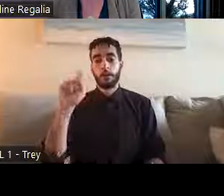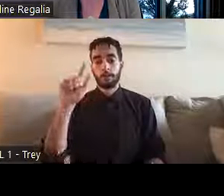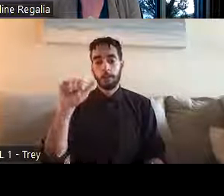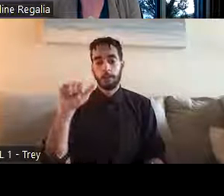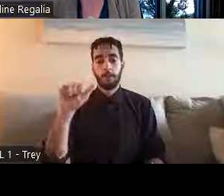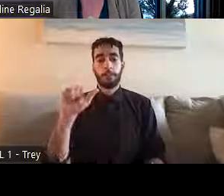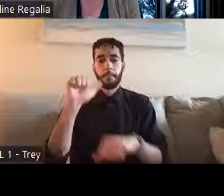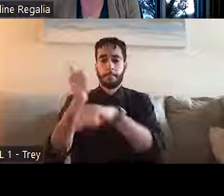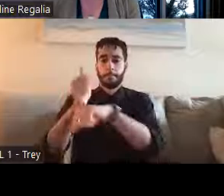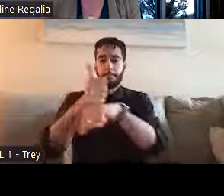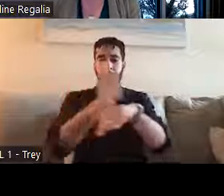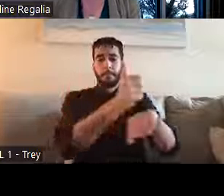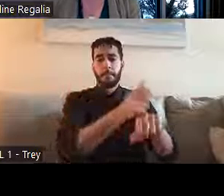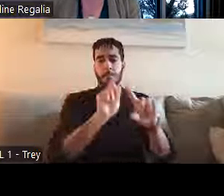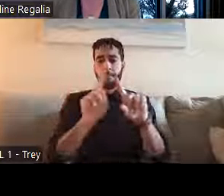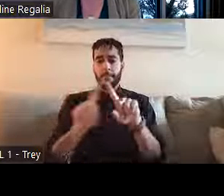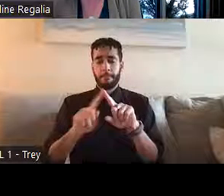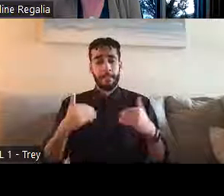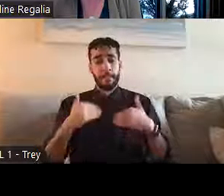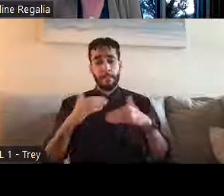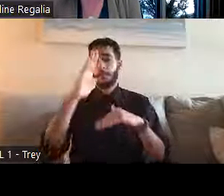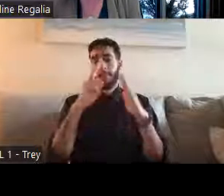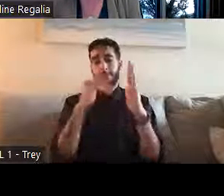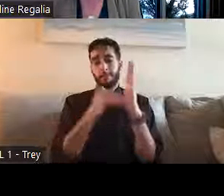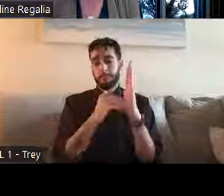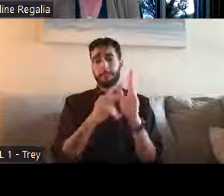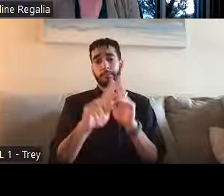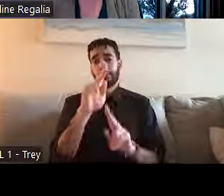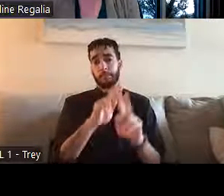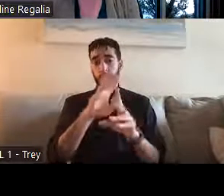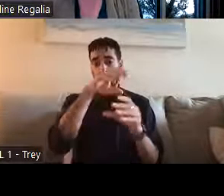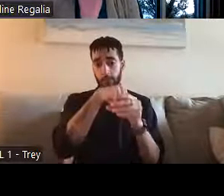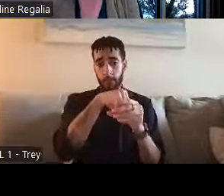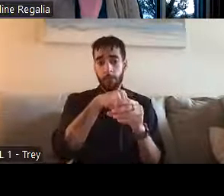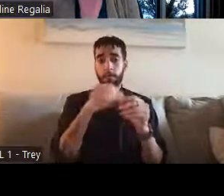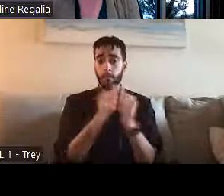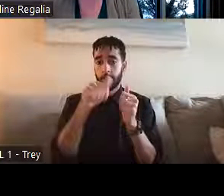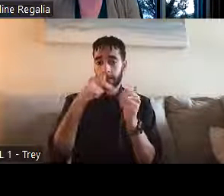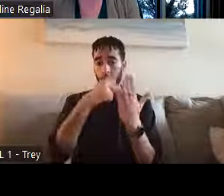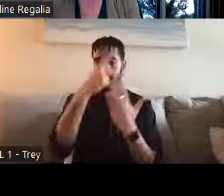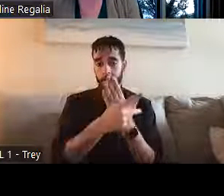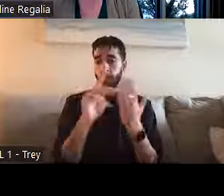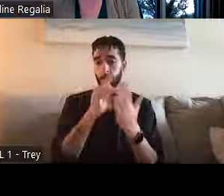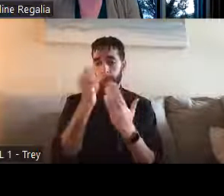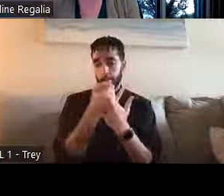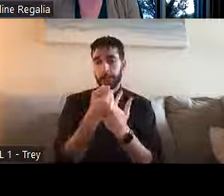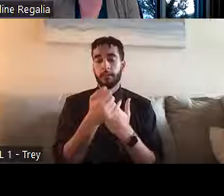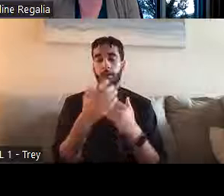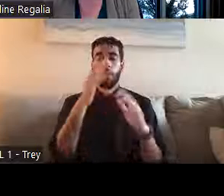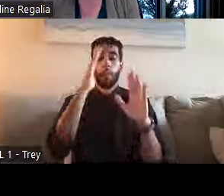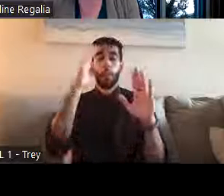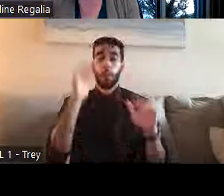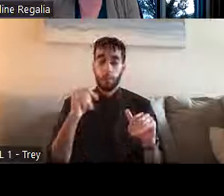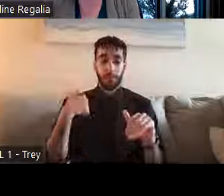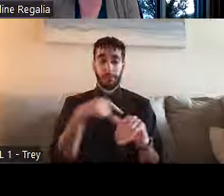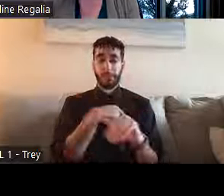we're serving over 1,000 individuals and caregivers through this project. And we hope, as I said, we hope to spread this work statewide